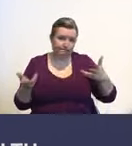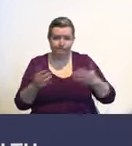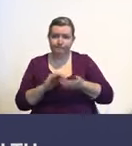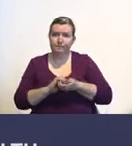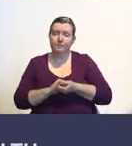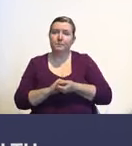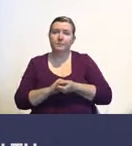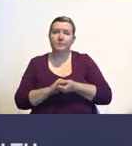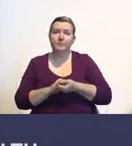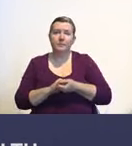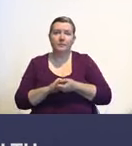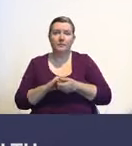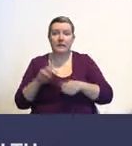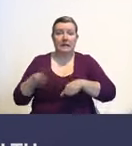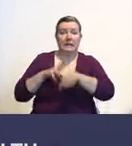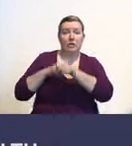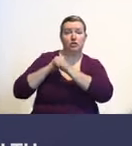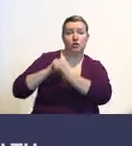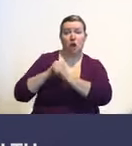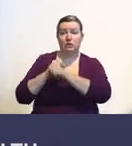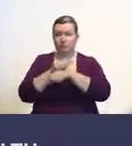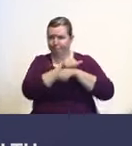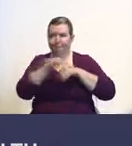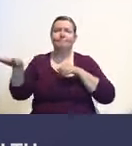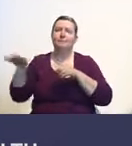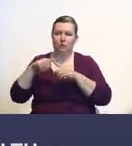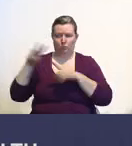National Guard is going to D.C.